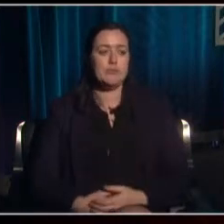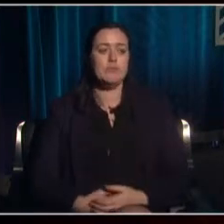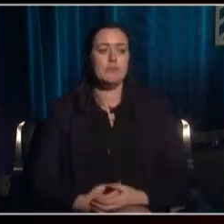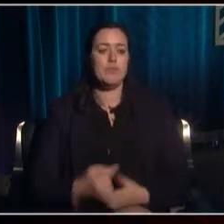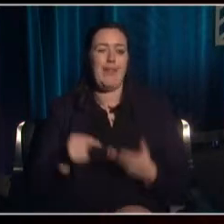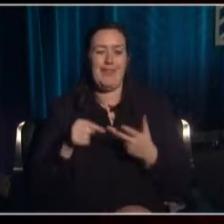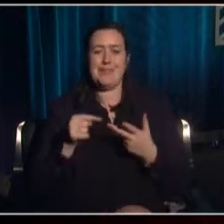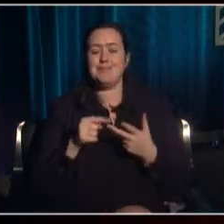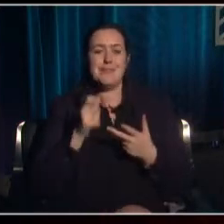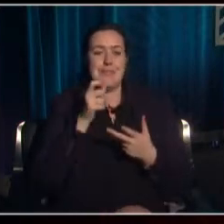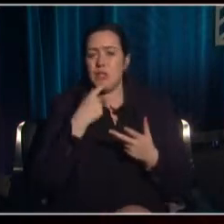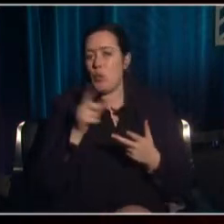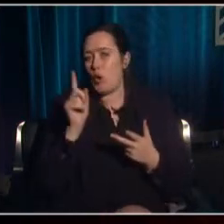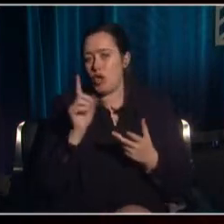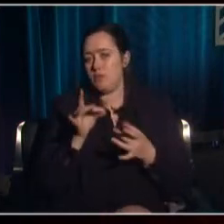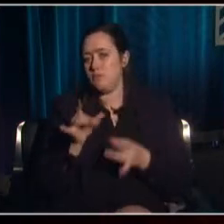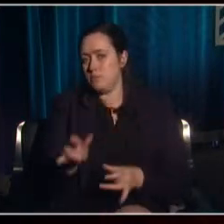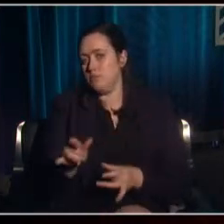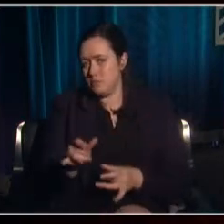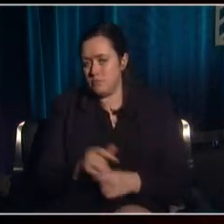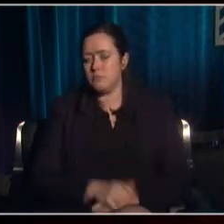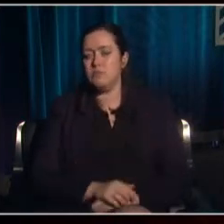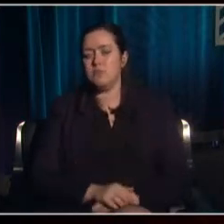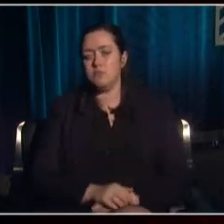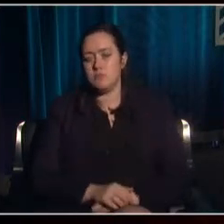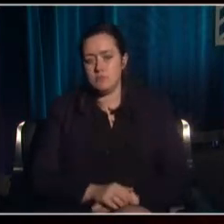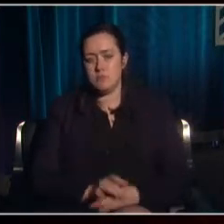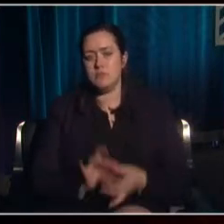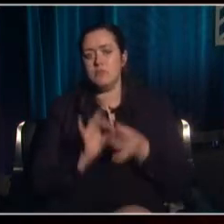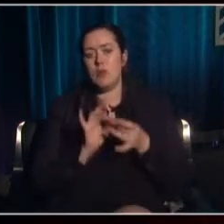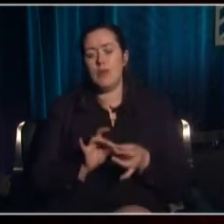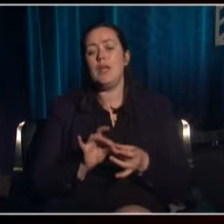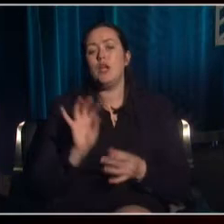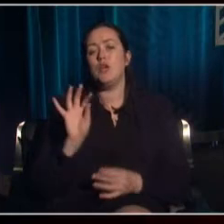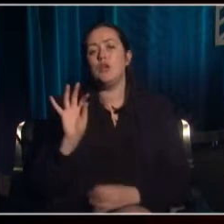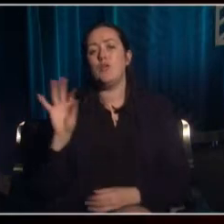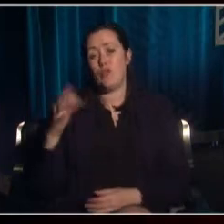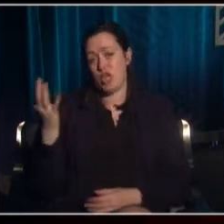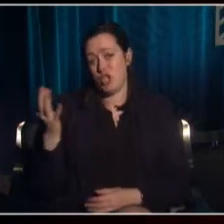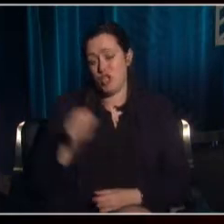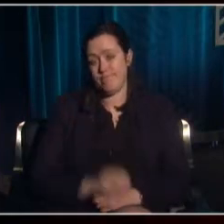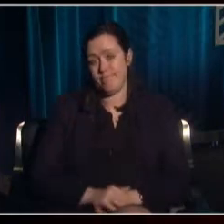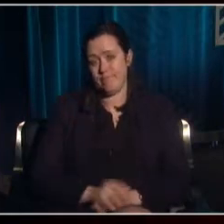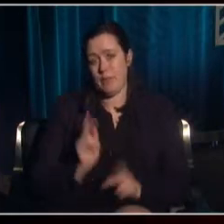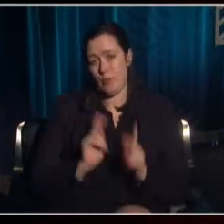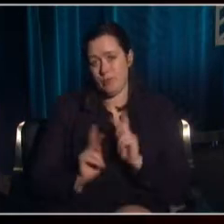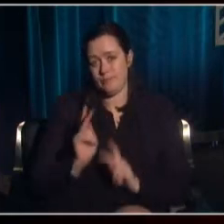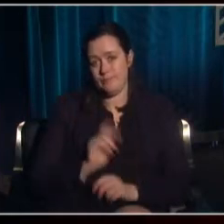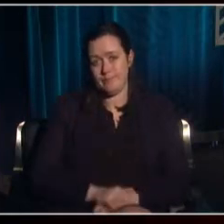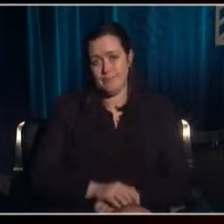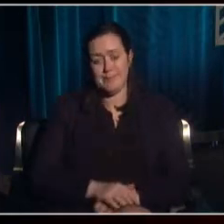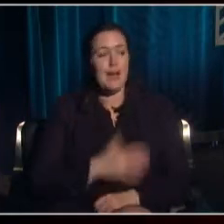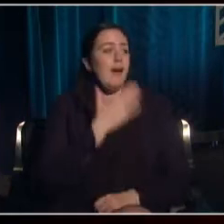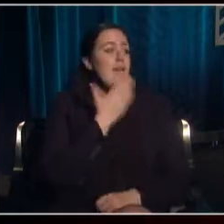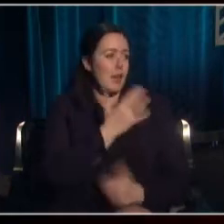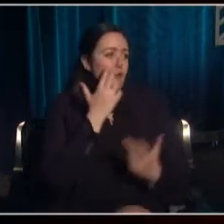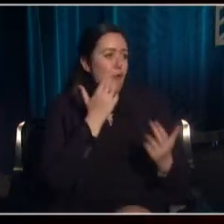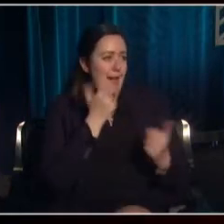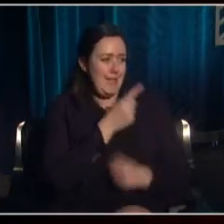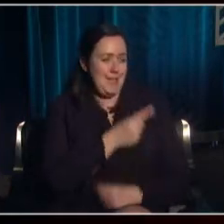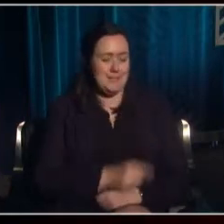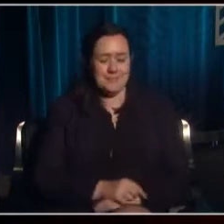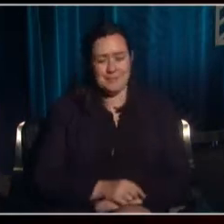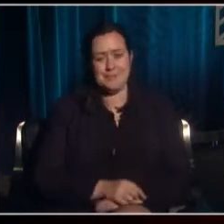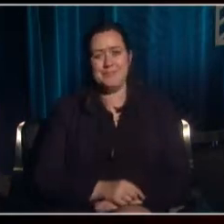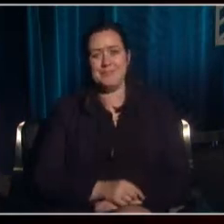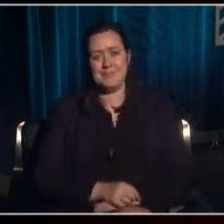work quite so well, and it's to do with the French. Thank you for laughing at the French.